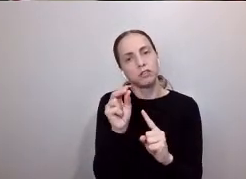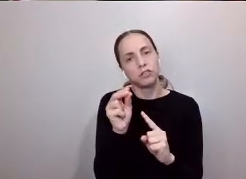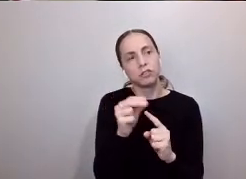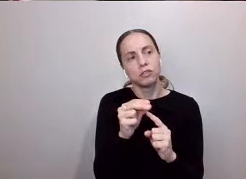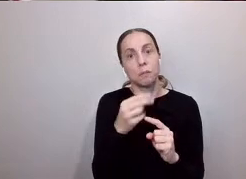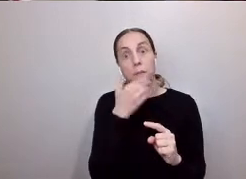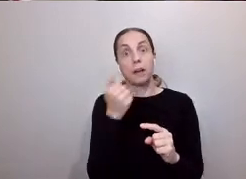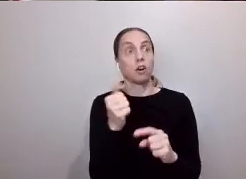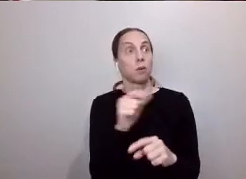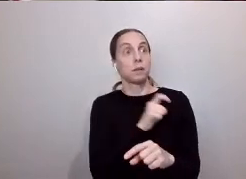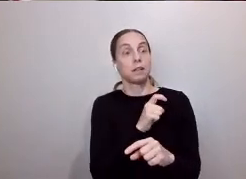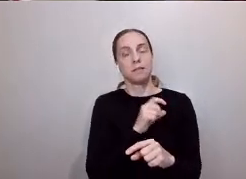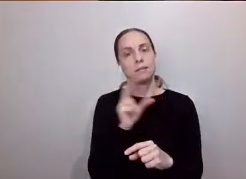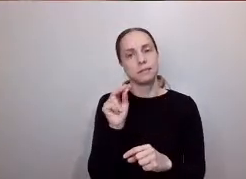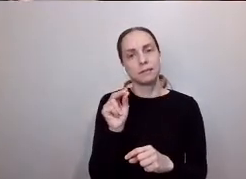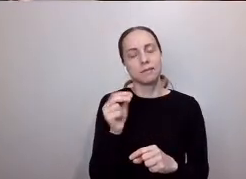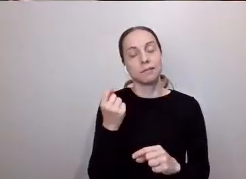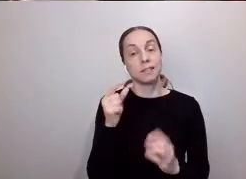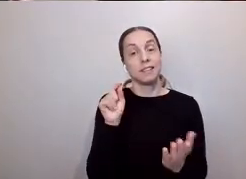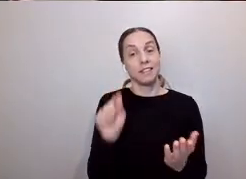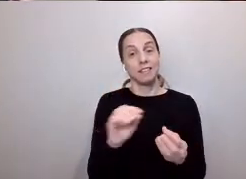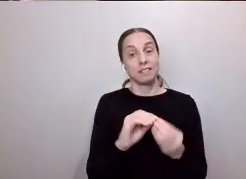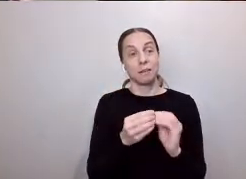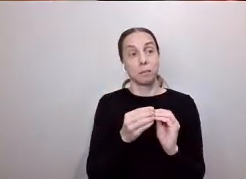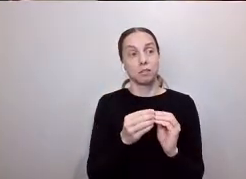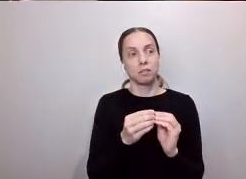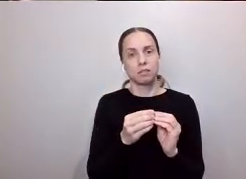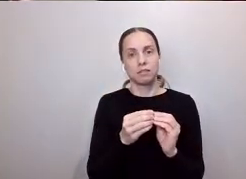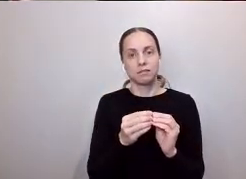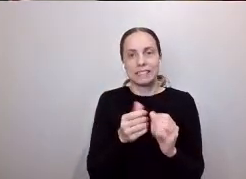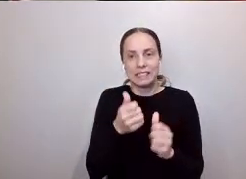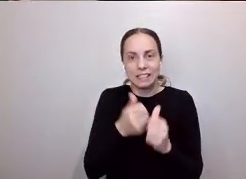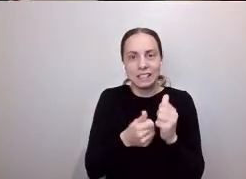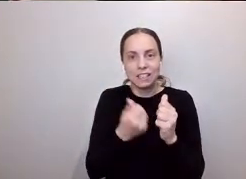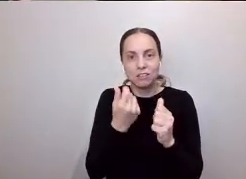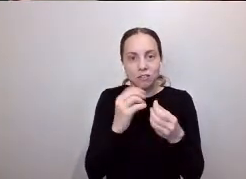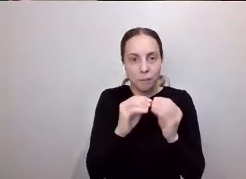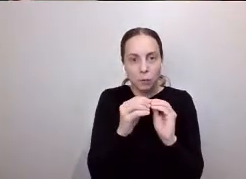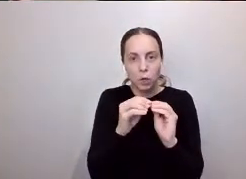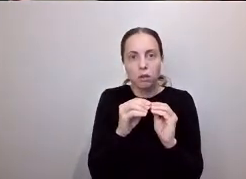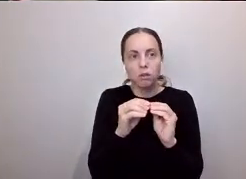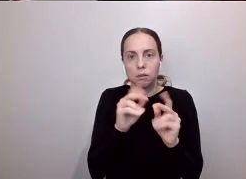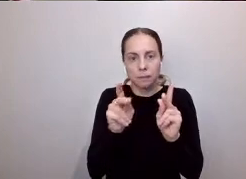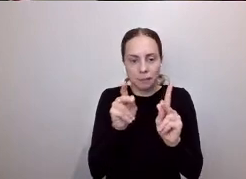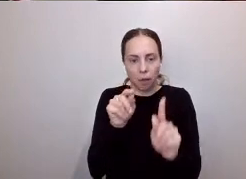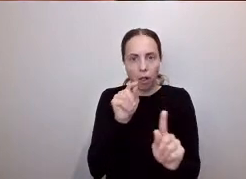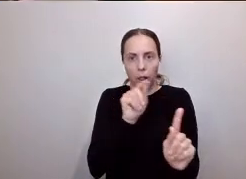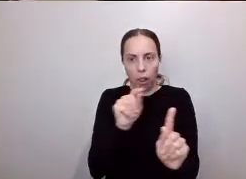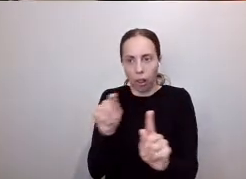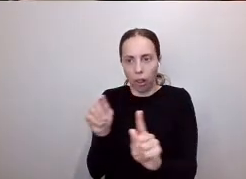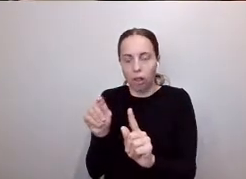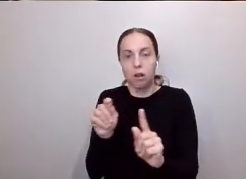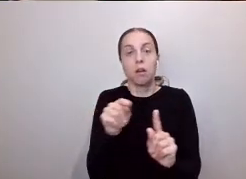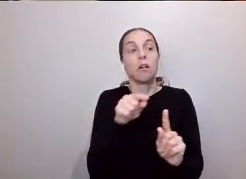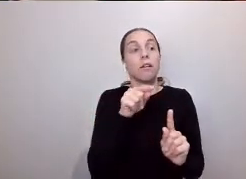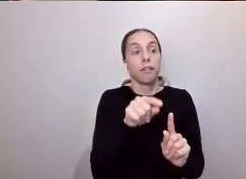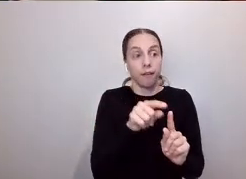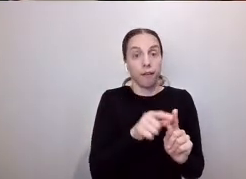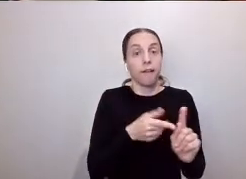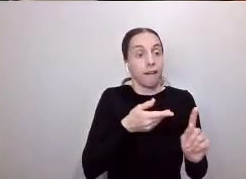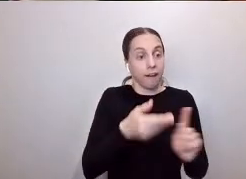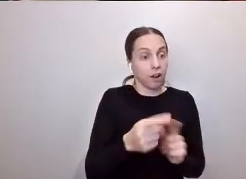are people who are then going out on the streets in our communities with guns. And I have some